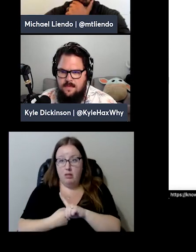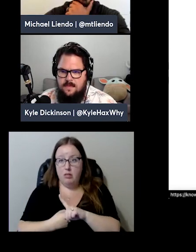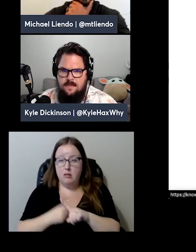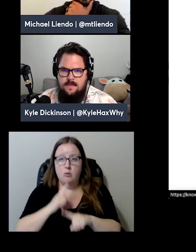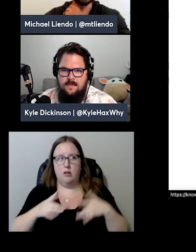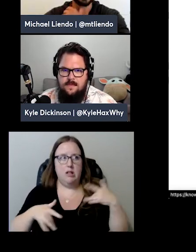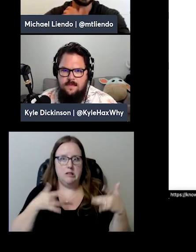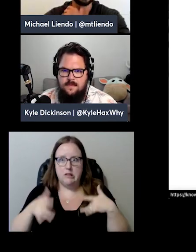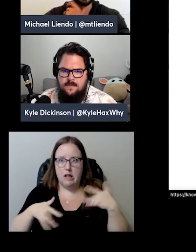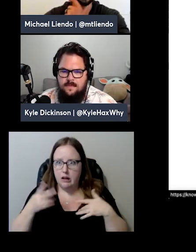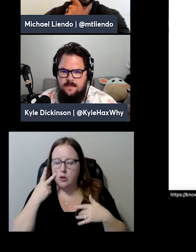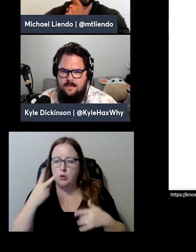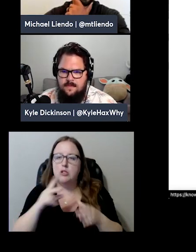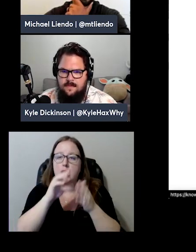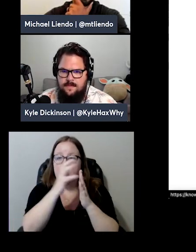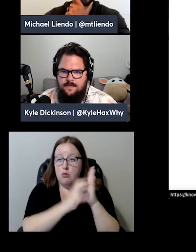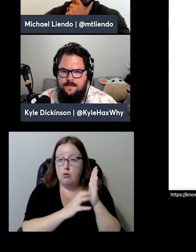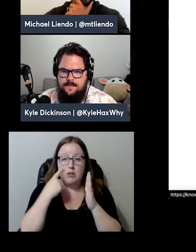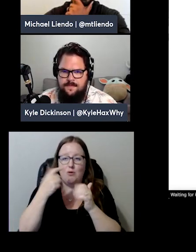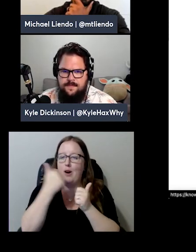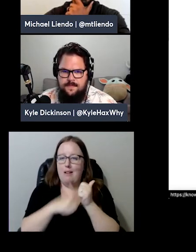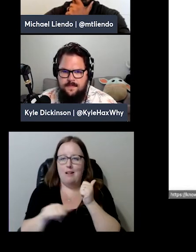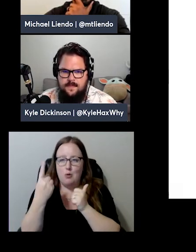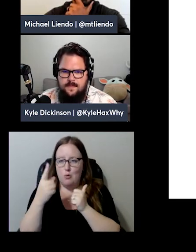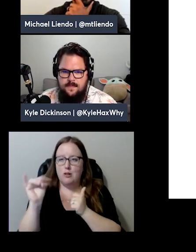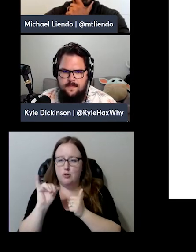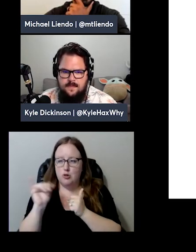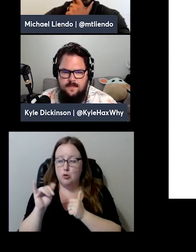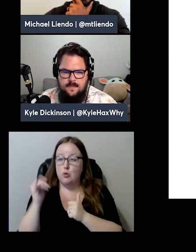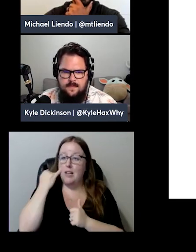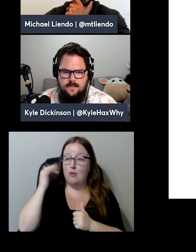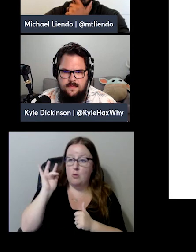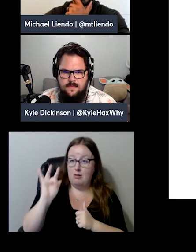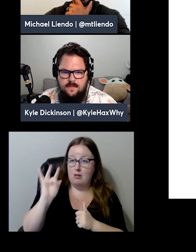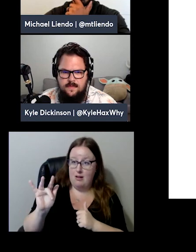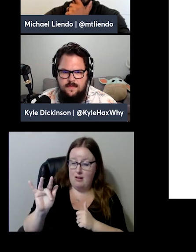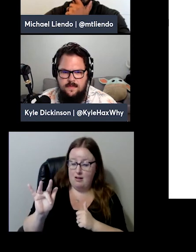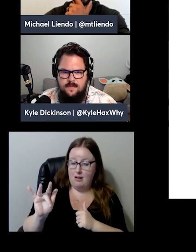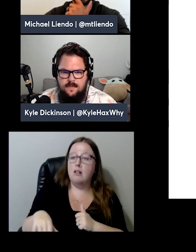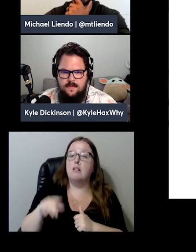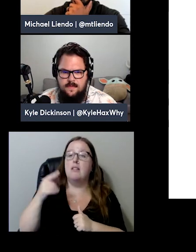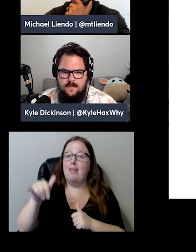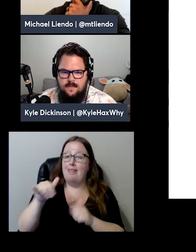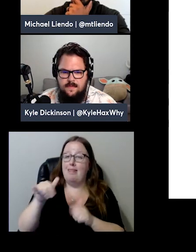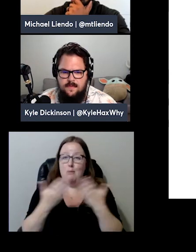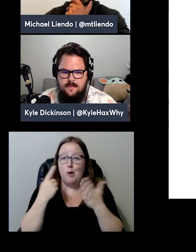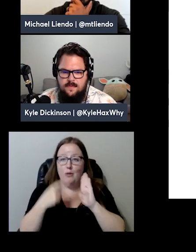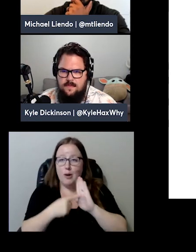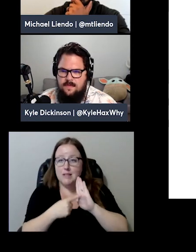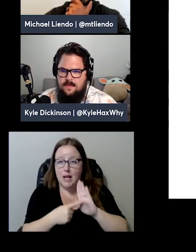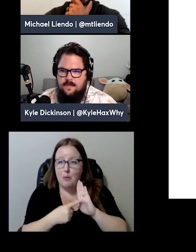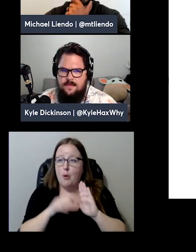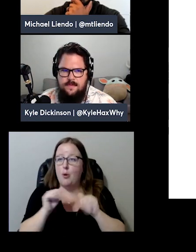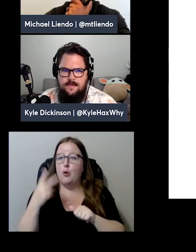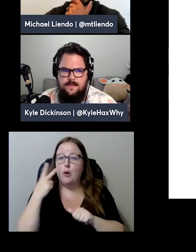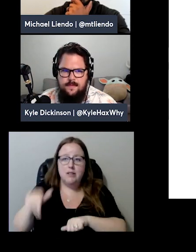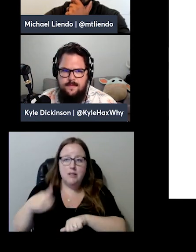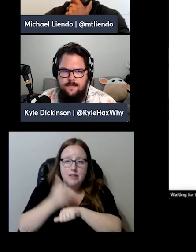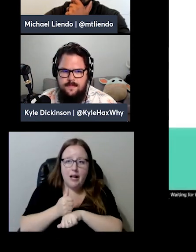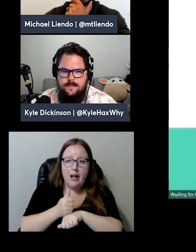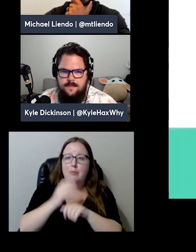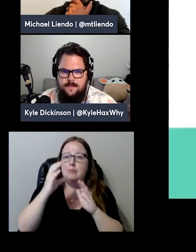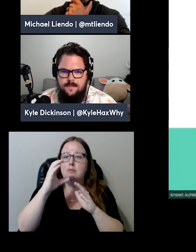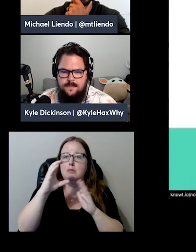notes for each and every one of those, right? So if you click into this textbooks, for example, you can see it's organized by chapters. You can click